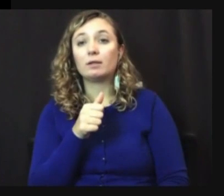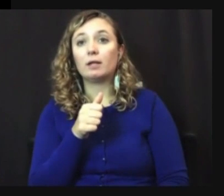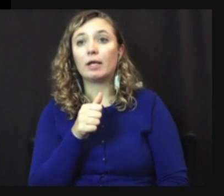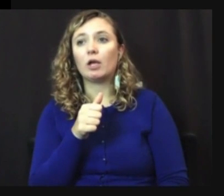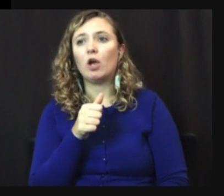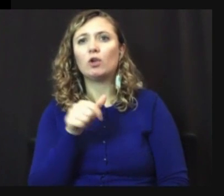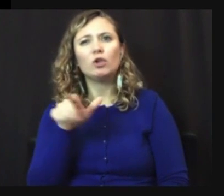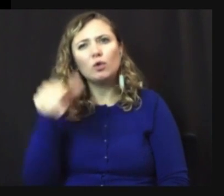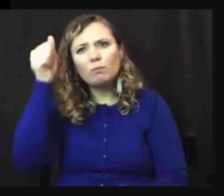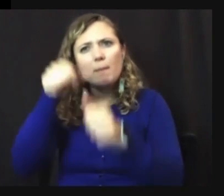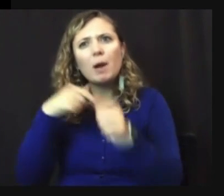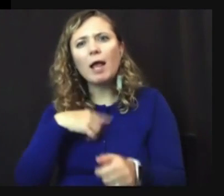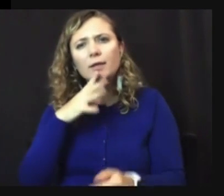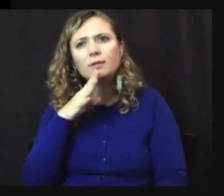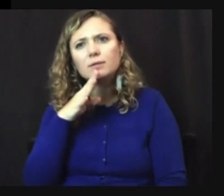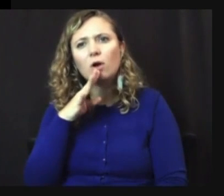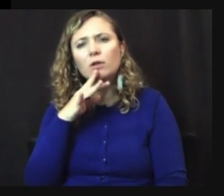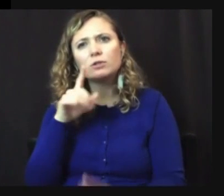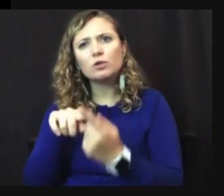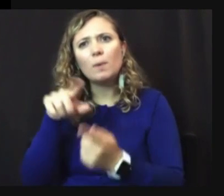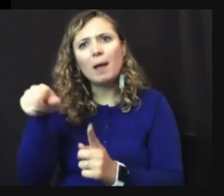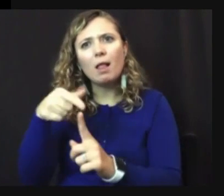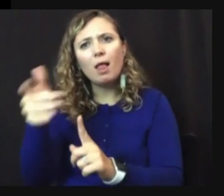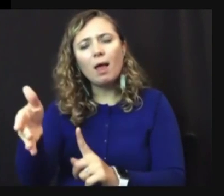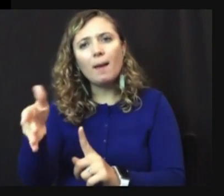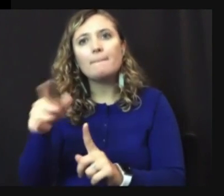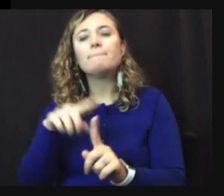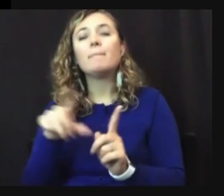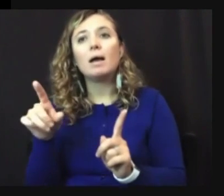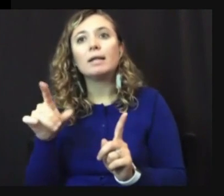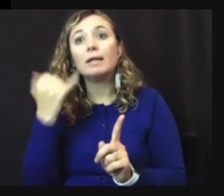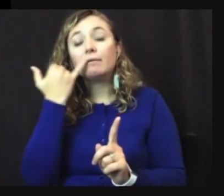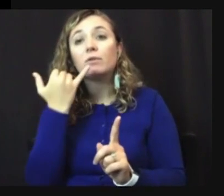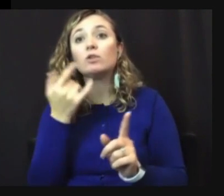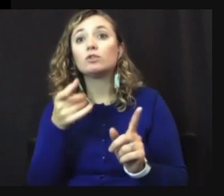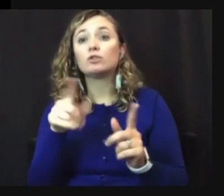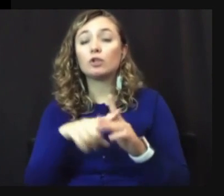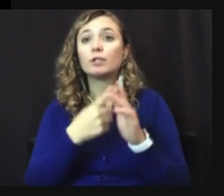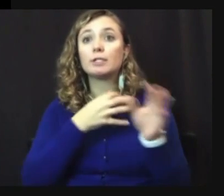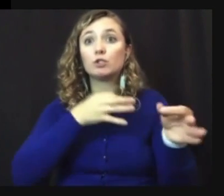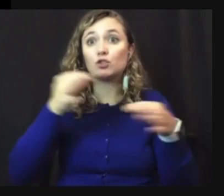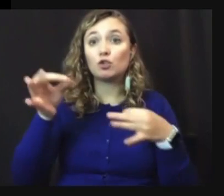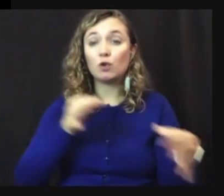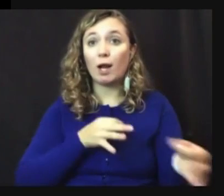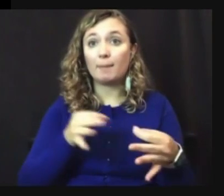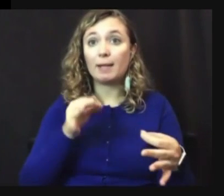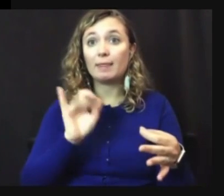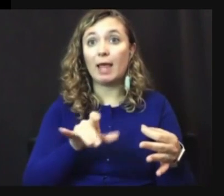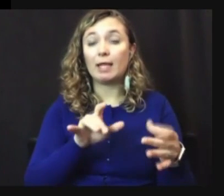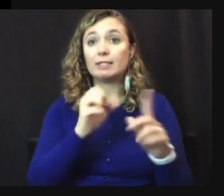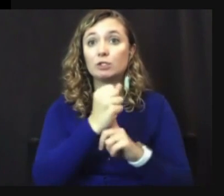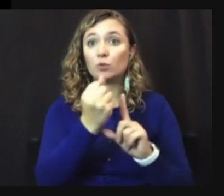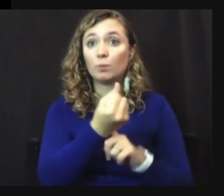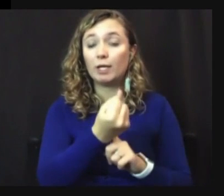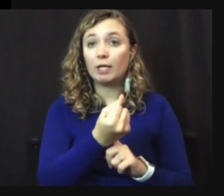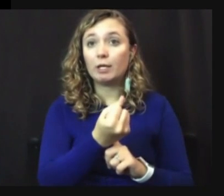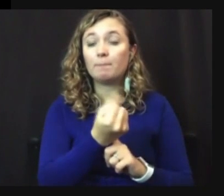can then go through and like describe the conversation and describe the setting, then the person may be able to recall